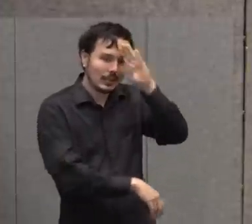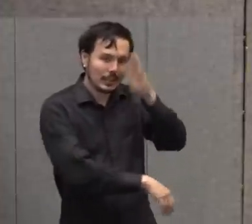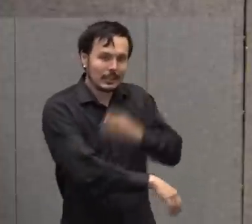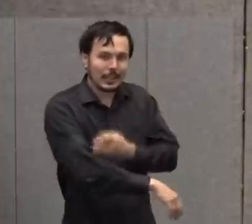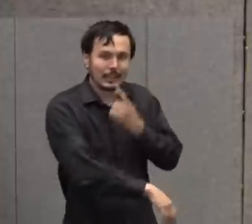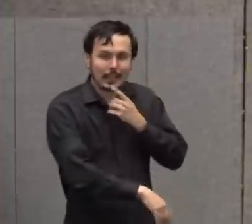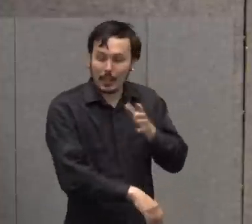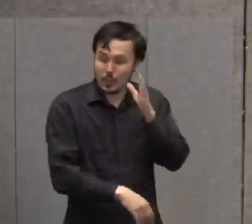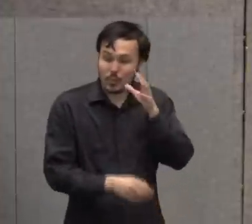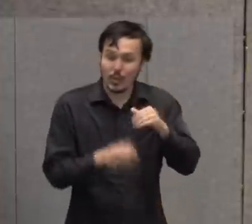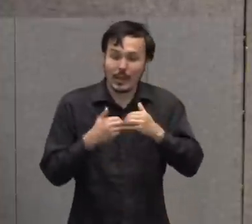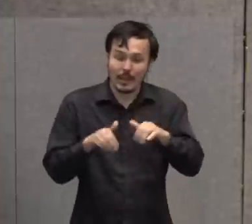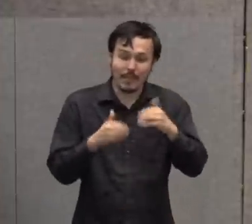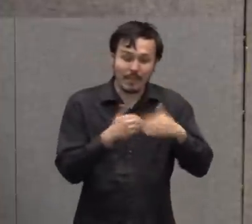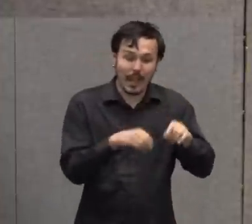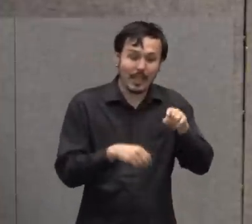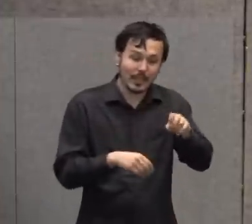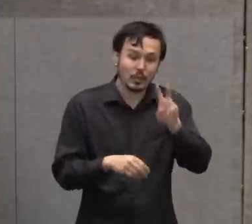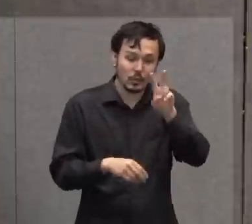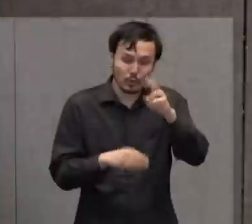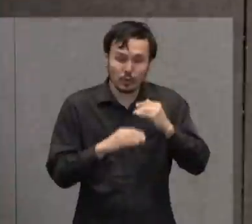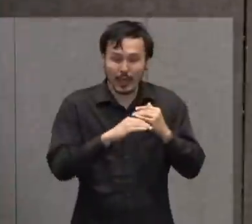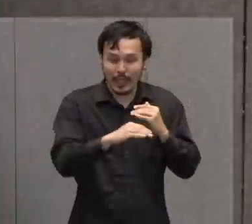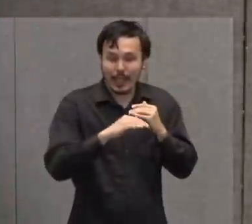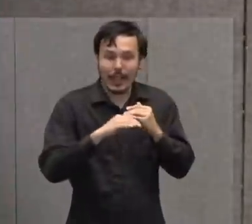into 4 pairs. Okie dokie."